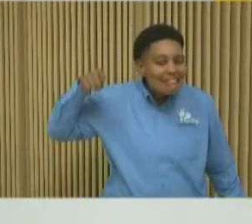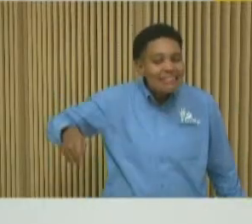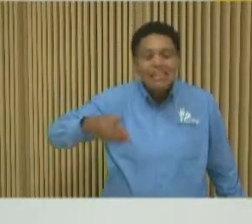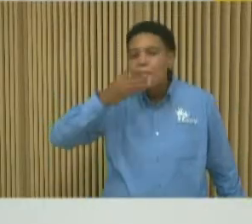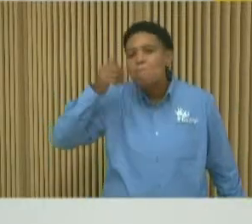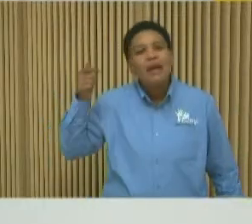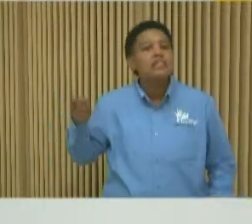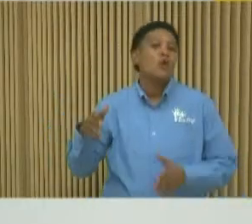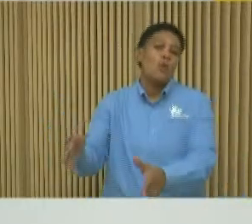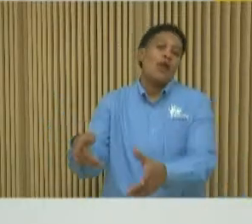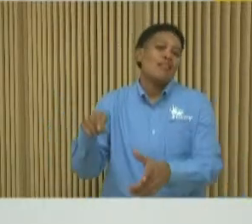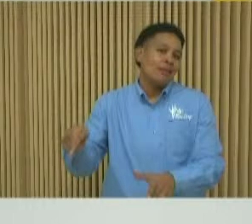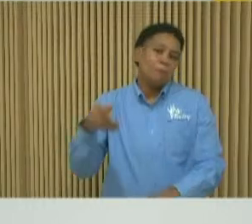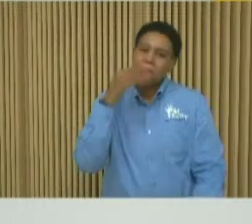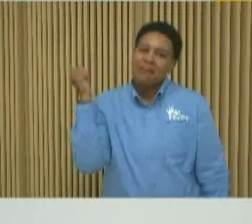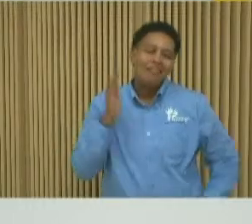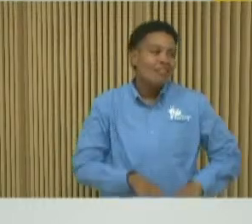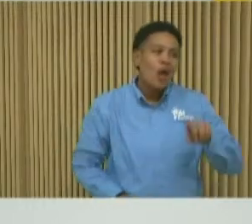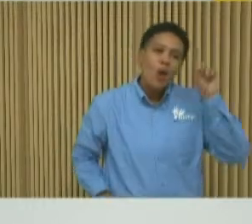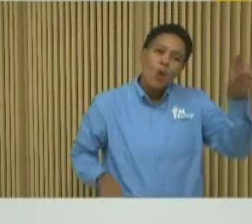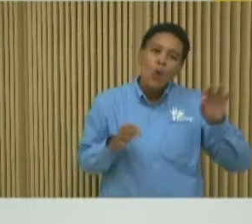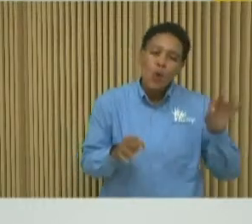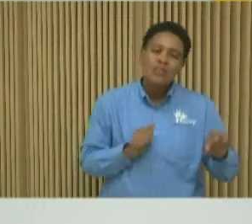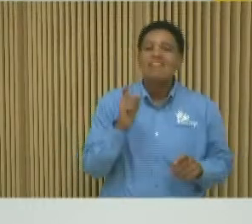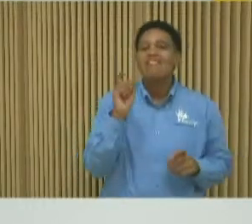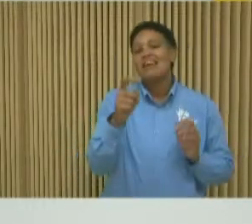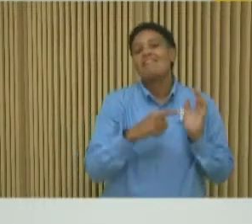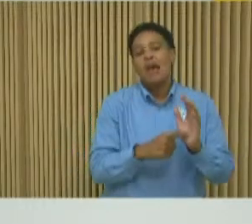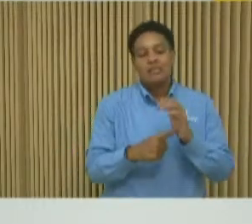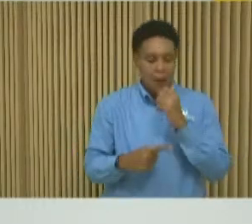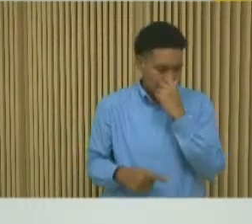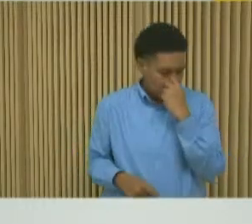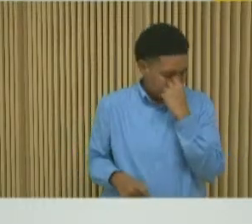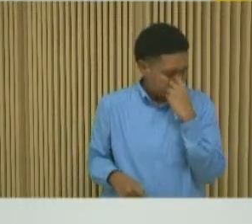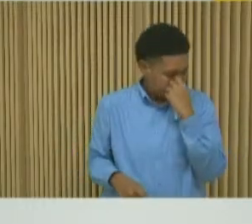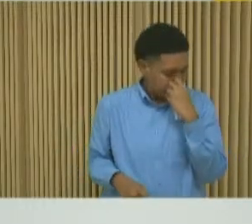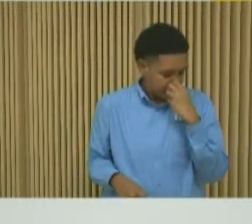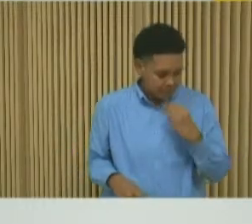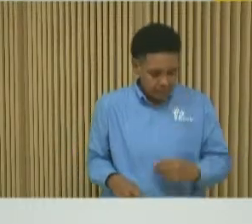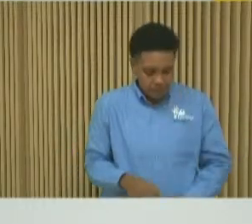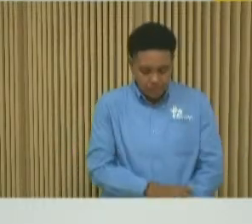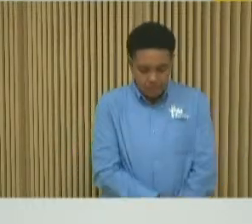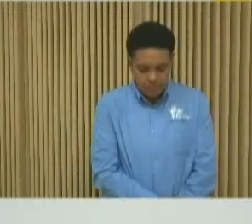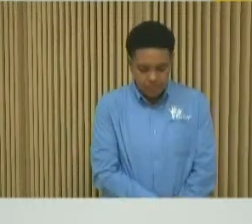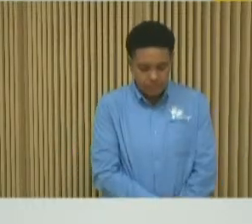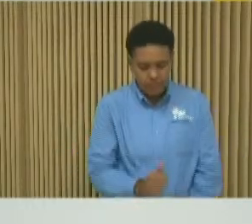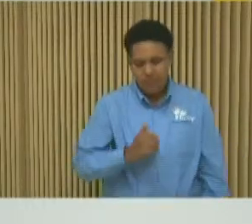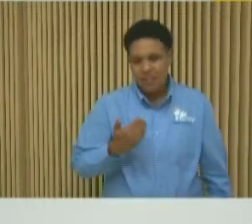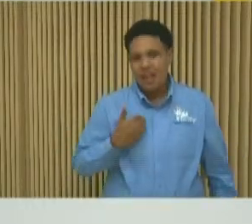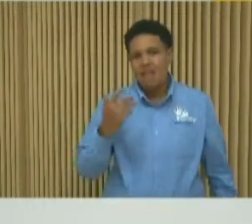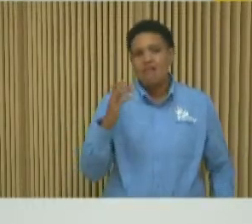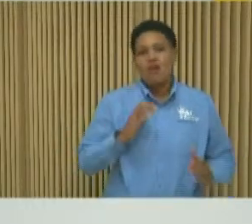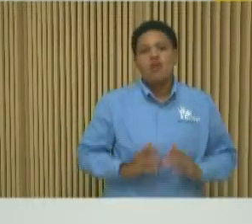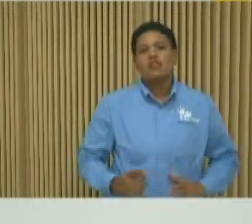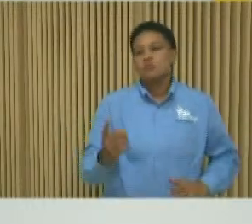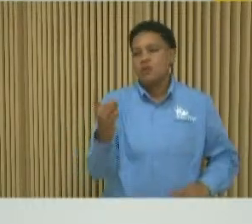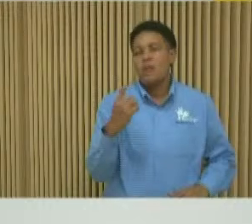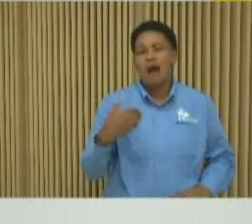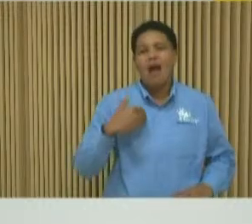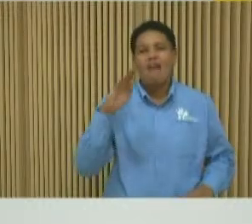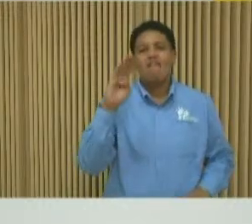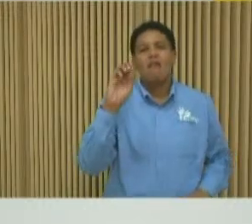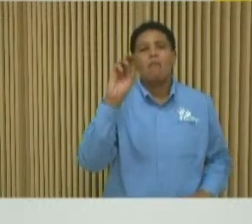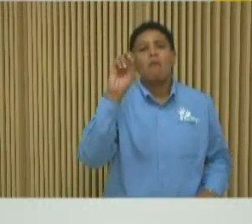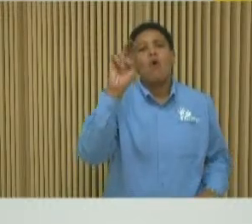better avenue to take. I give you an example. Say I have a client who walks in and may have a boundary dispute.